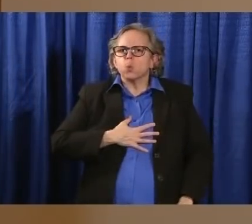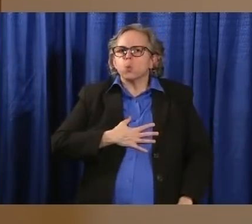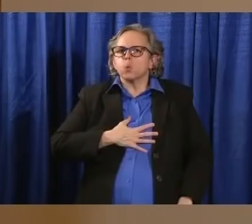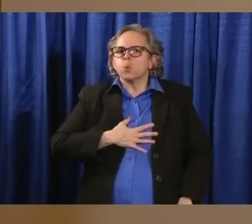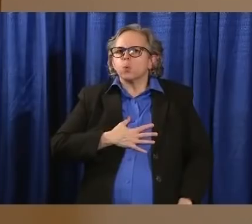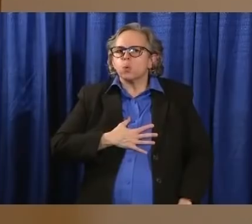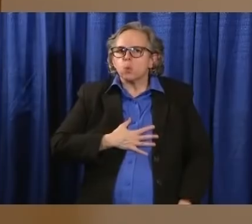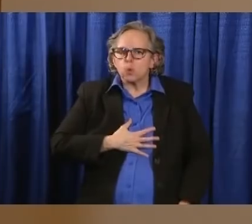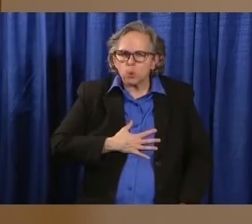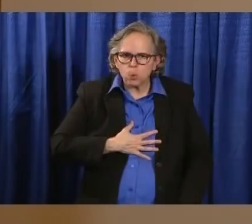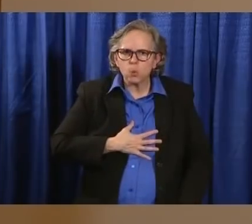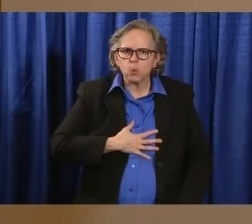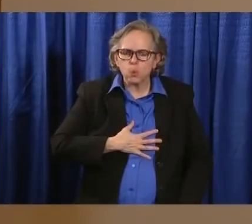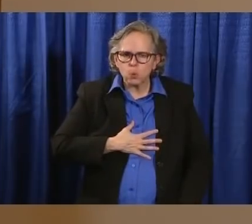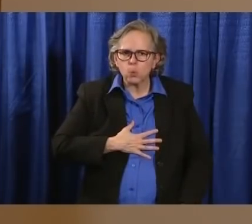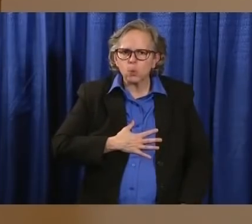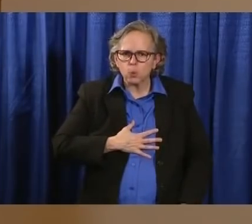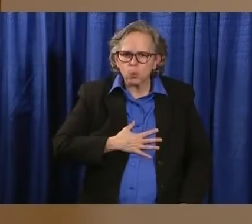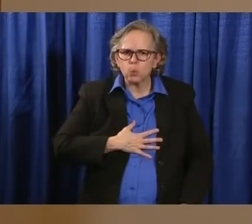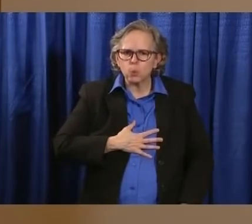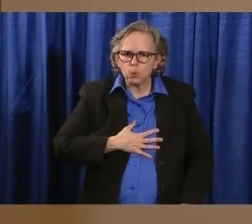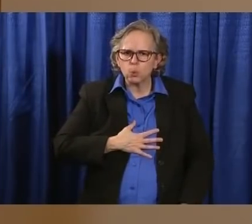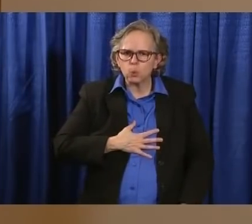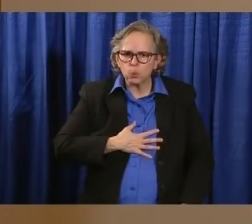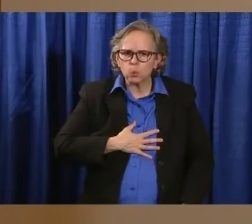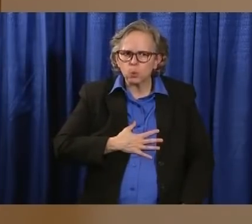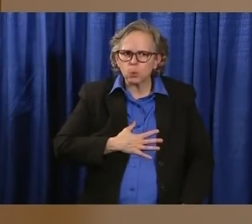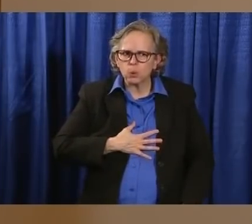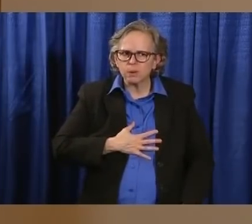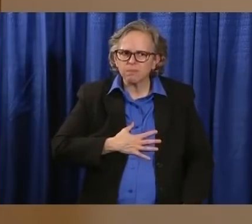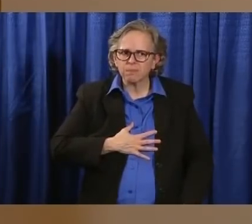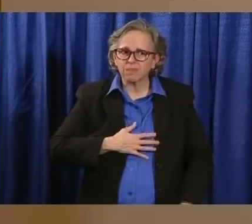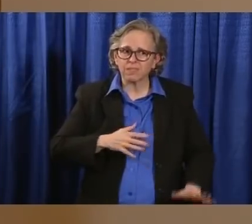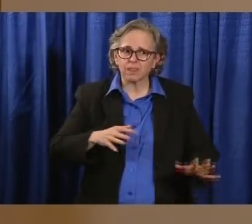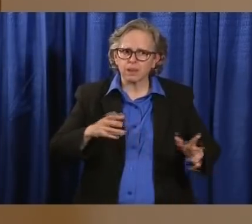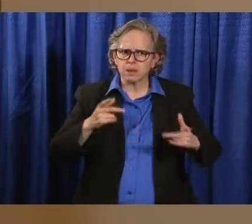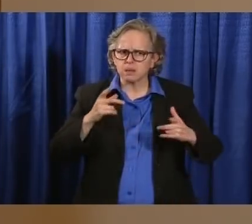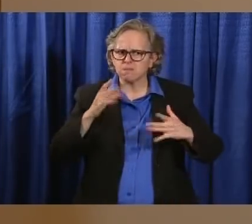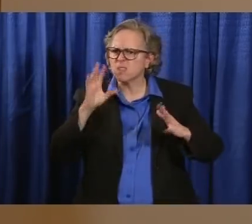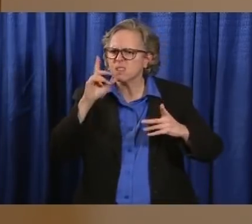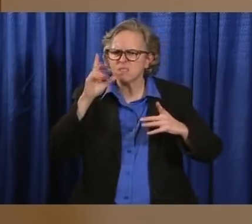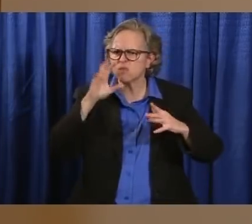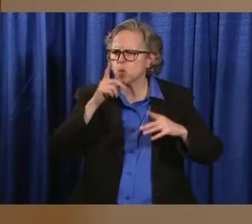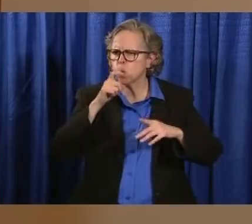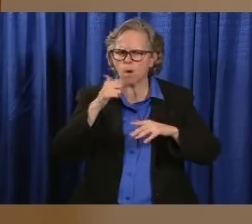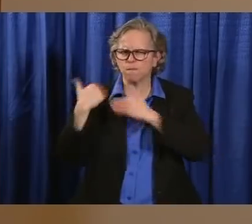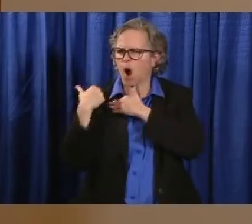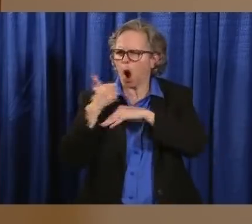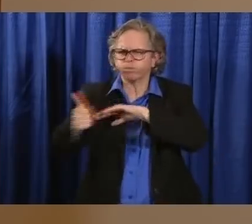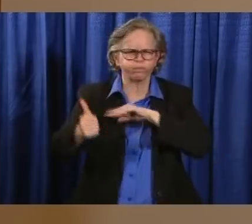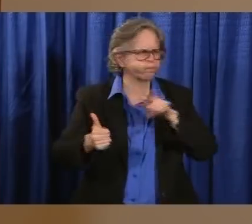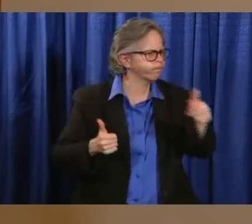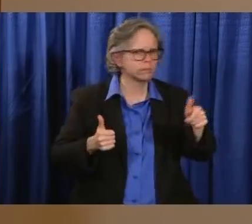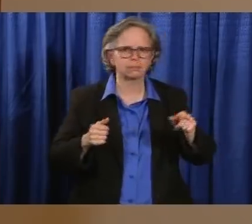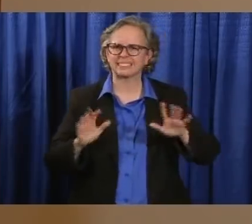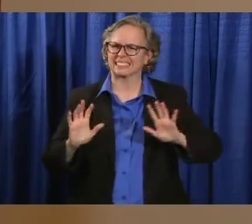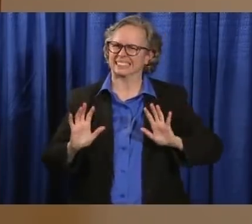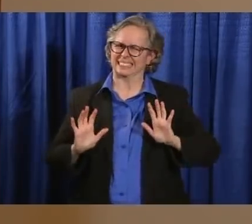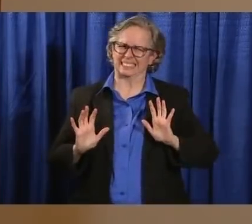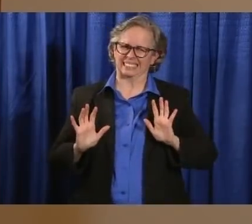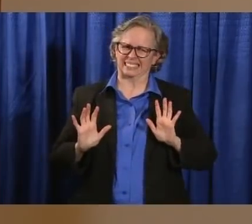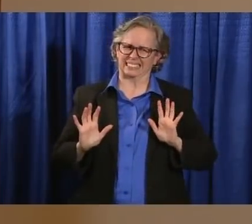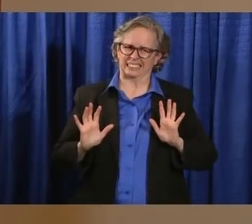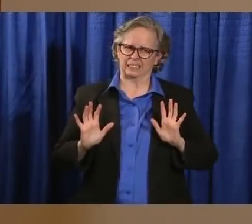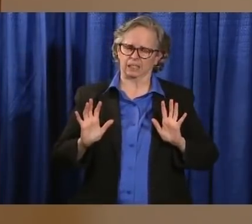is, people are looking for folks to blame and intentional. There's just, when they look back at the history of this, they're going to see so